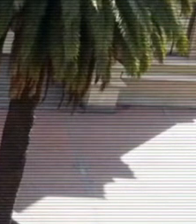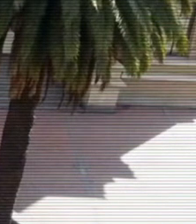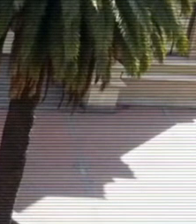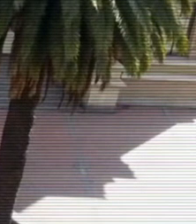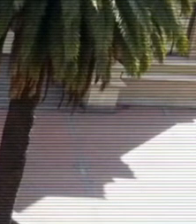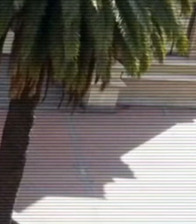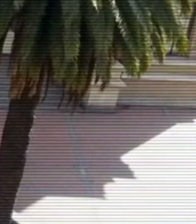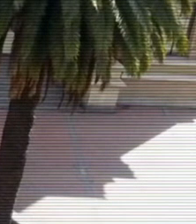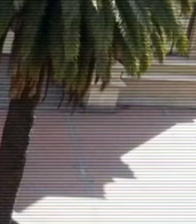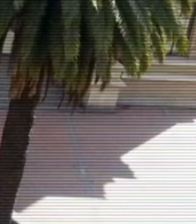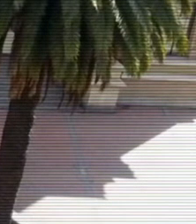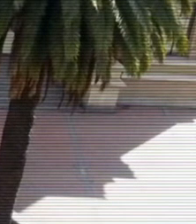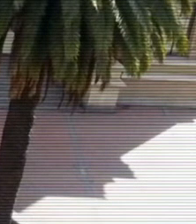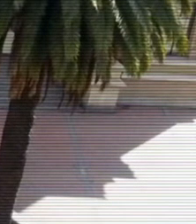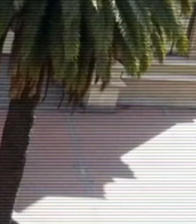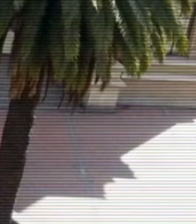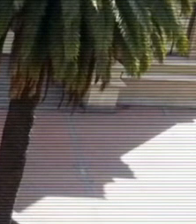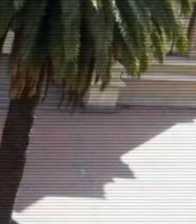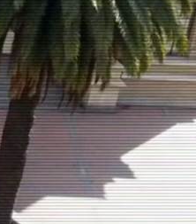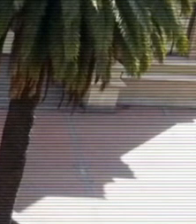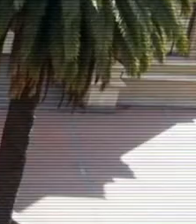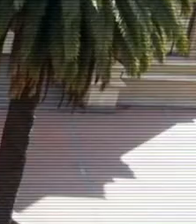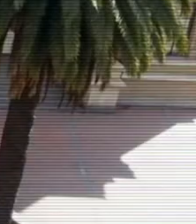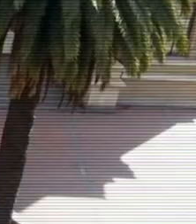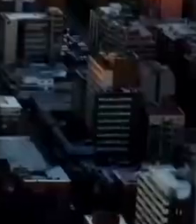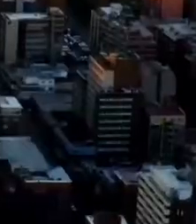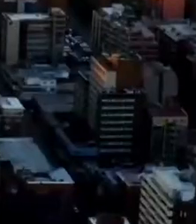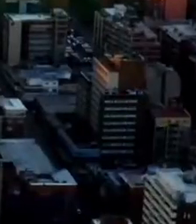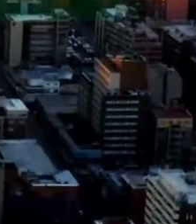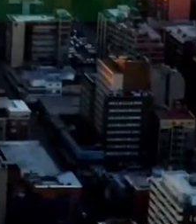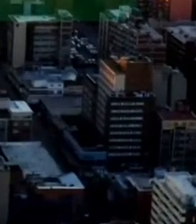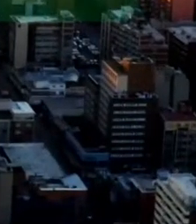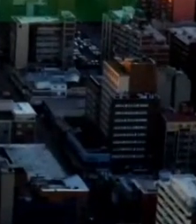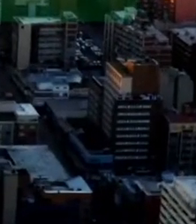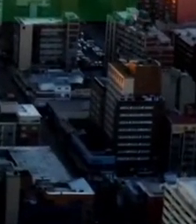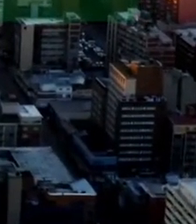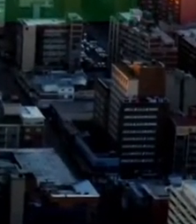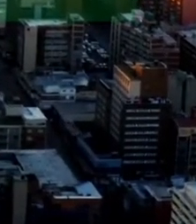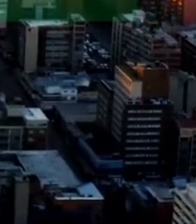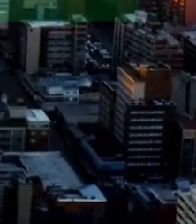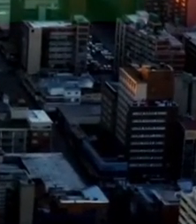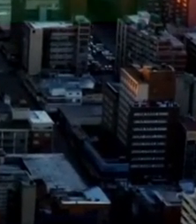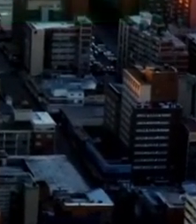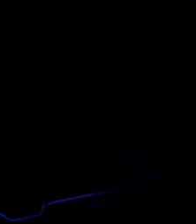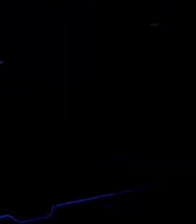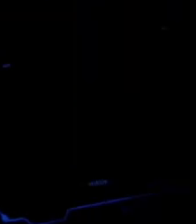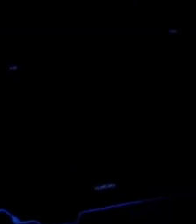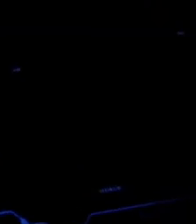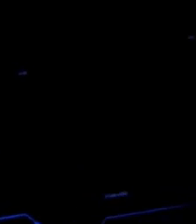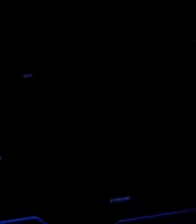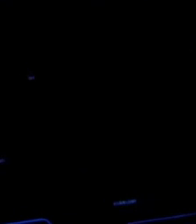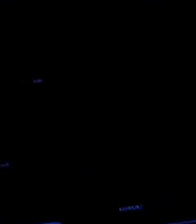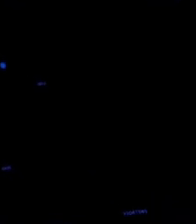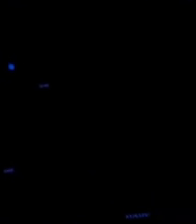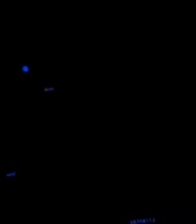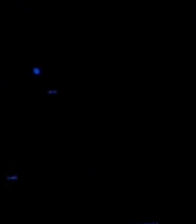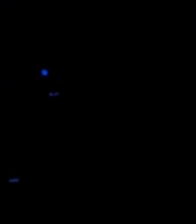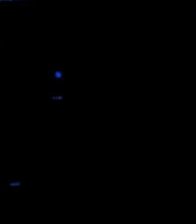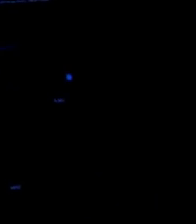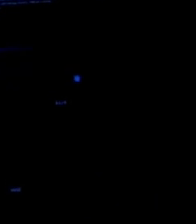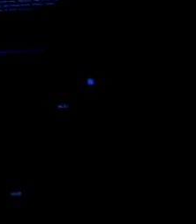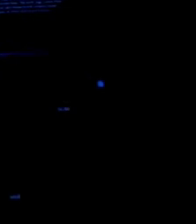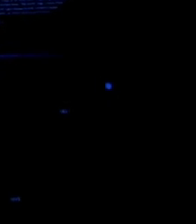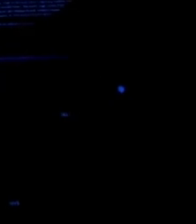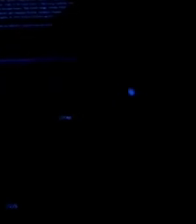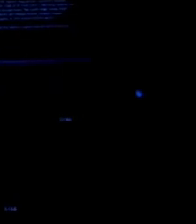workshops, sector parliaments, budget process, annual report, petitions, and the GPL Heritage Tour. Cooperative governance